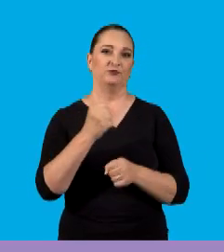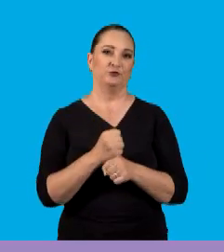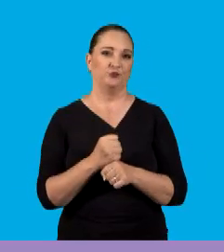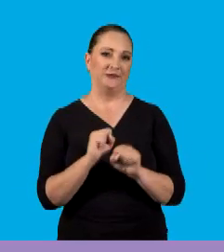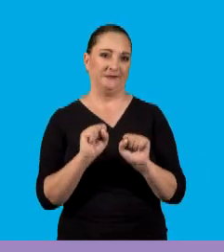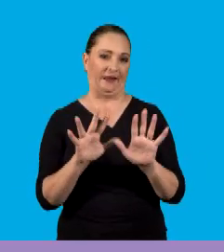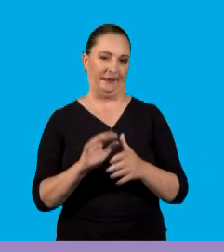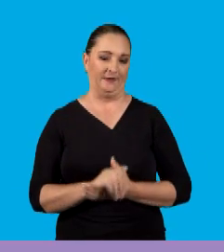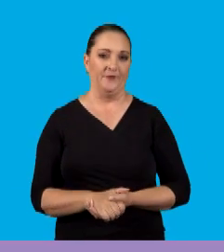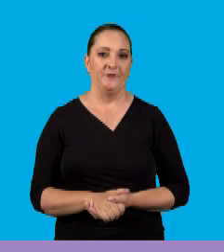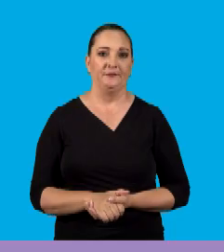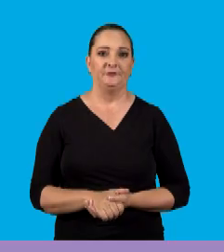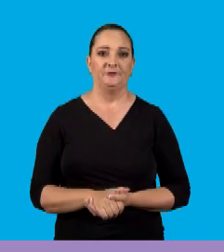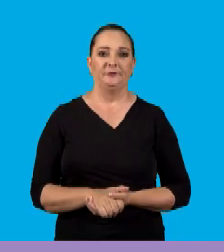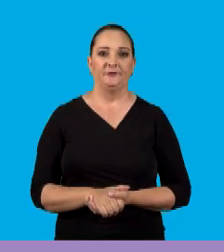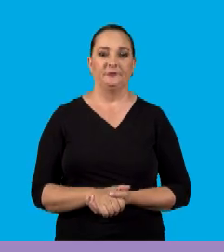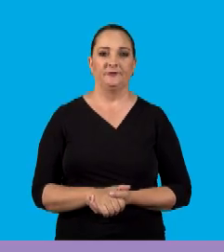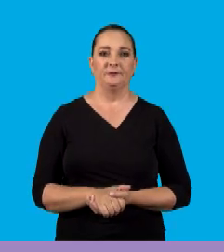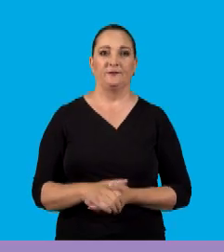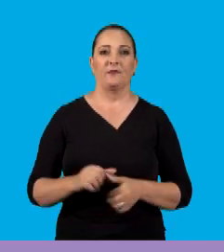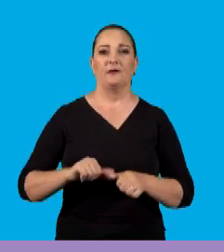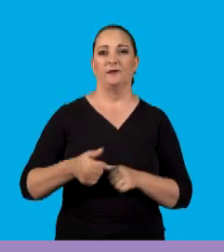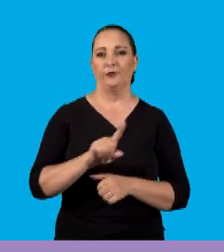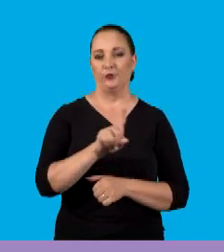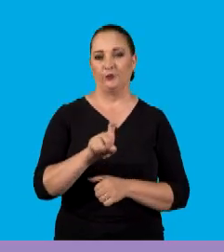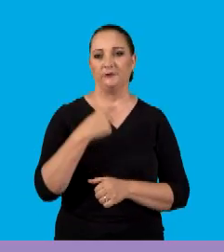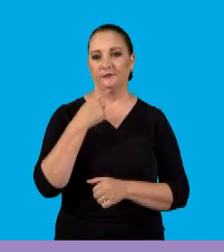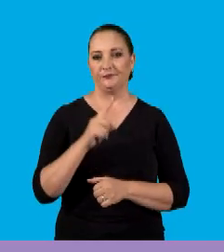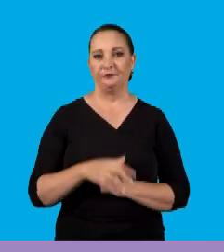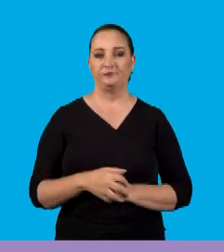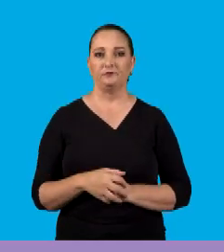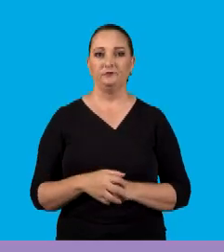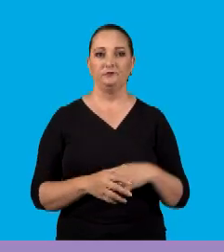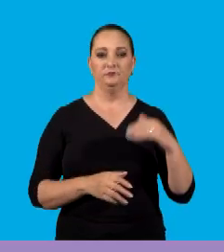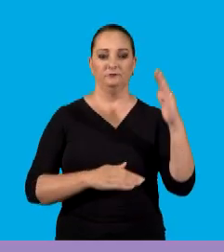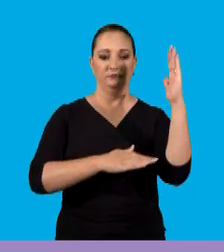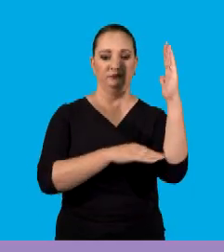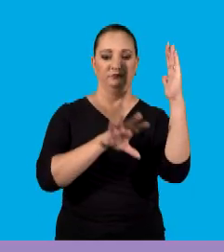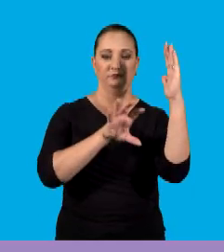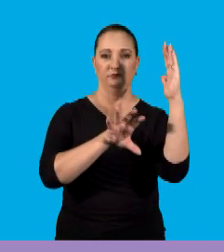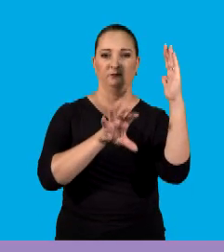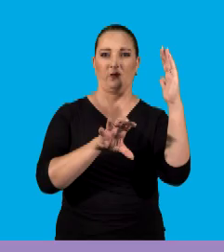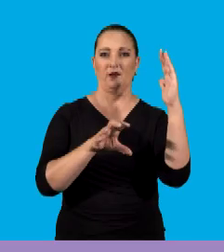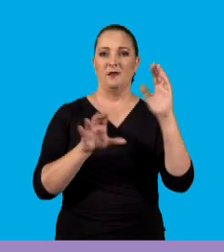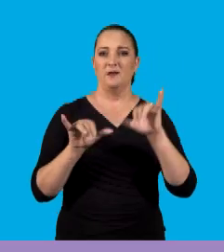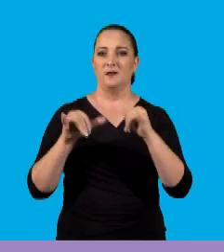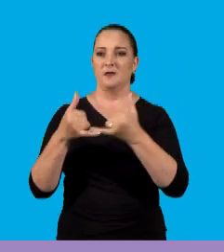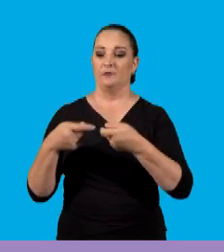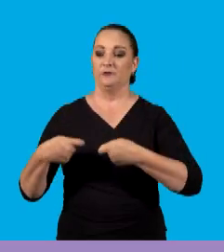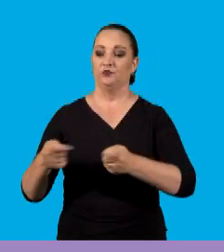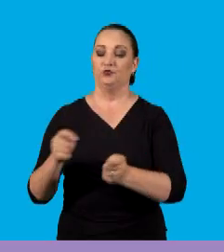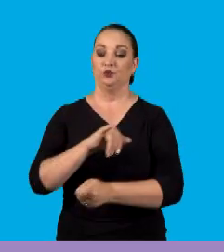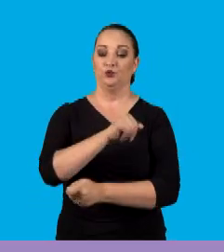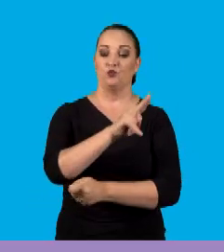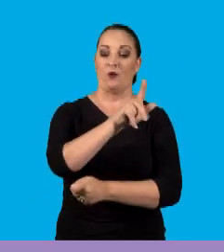grade 10s. The next question here says, the graph shows the number of cars that a company sold between July